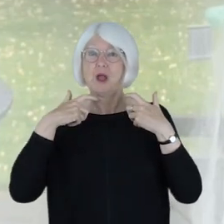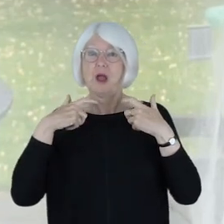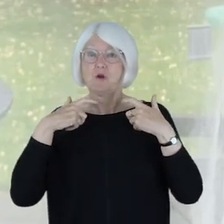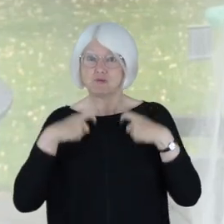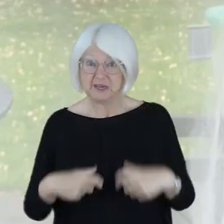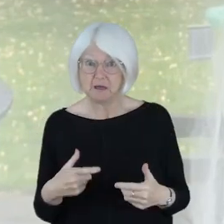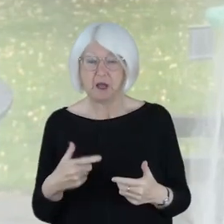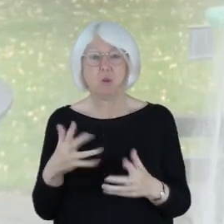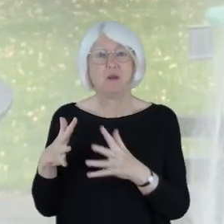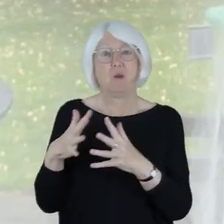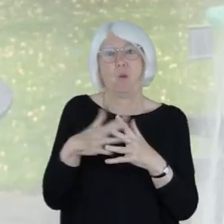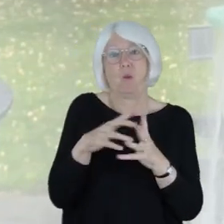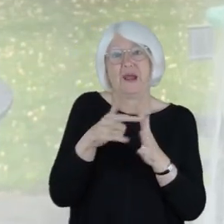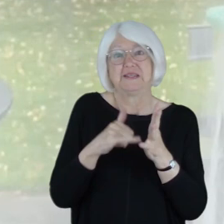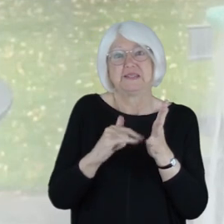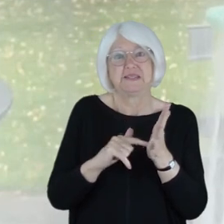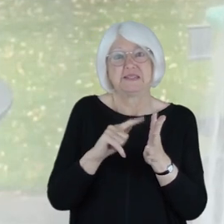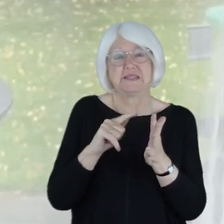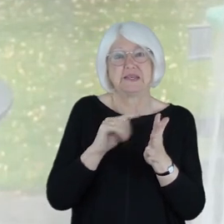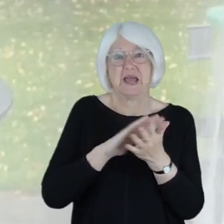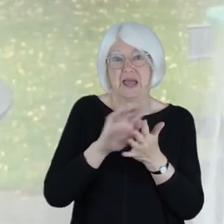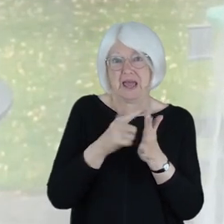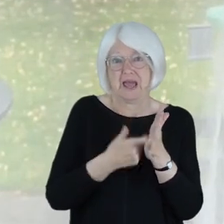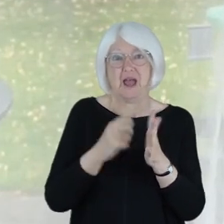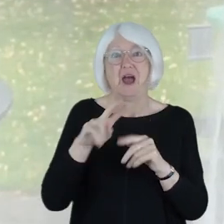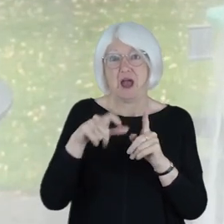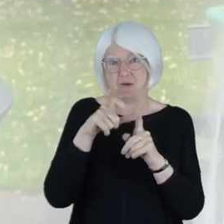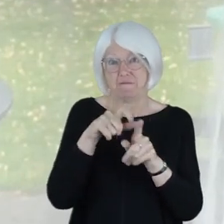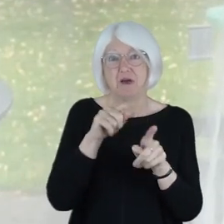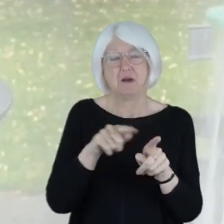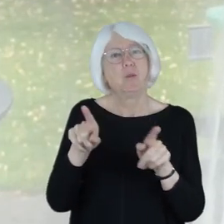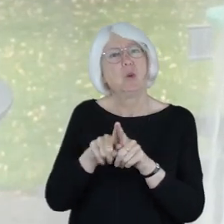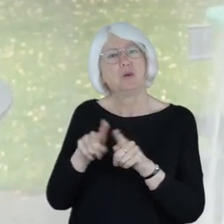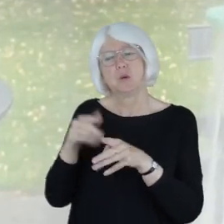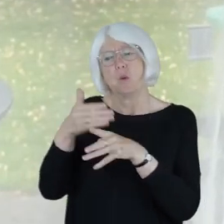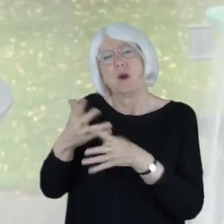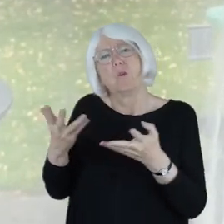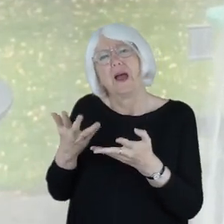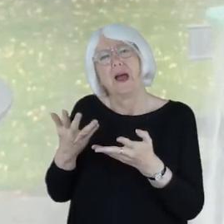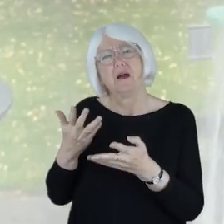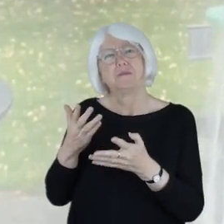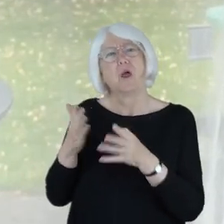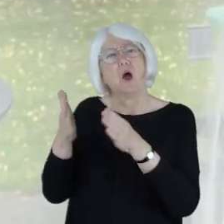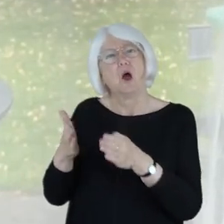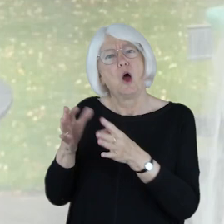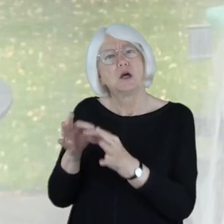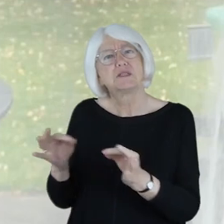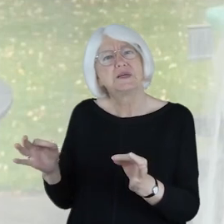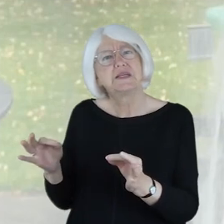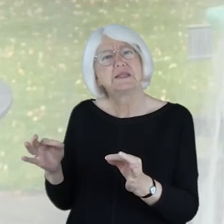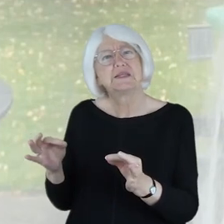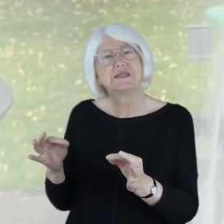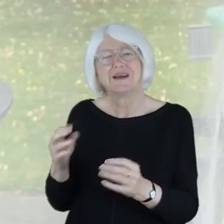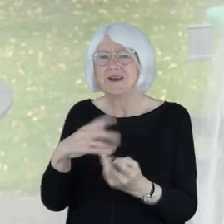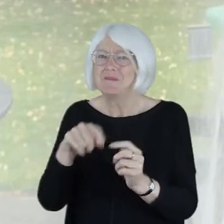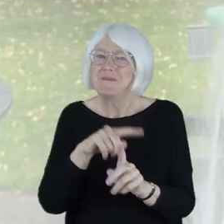within the churches, the four churches that we've got. But I also work at a hospice, and the hospice is not what